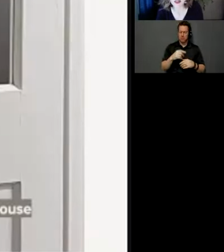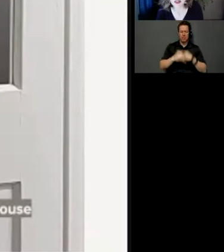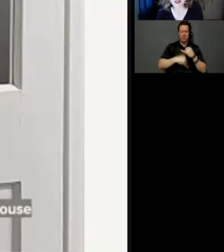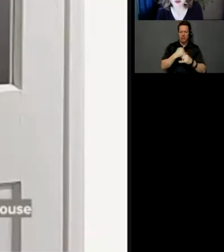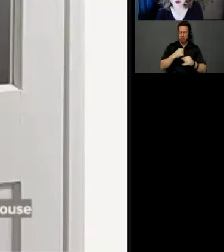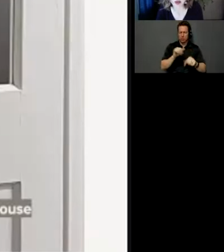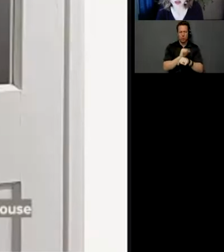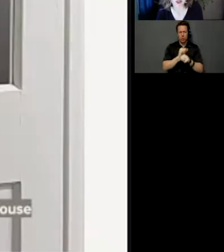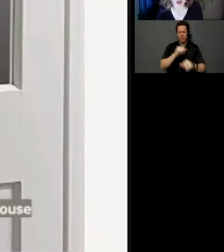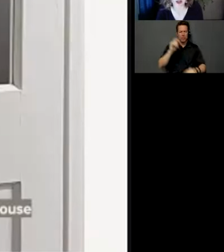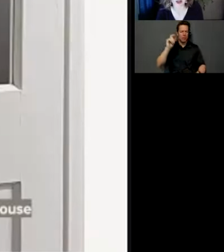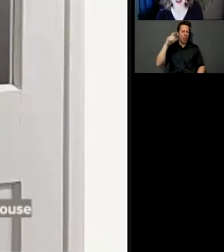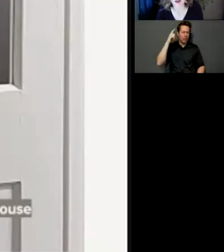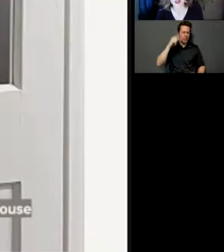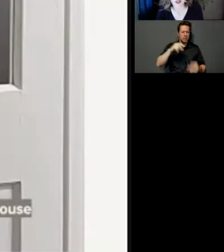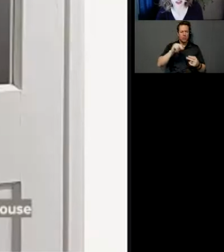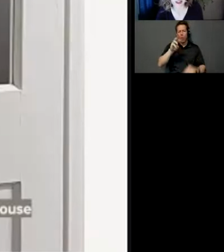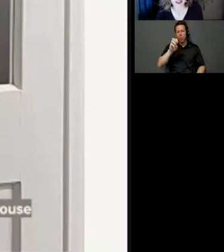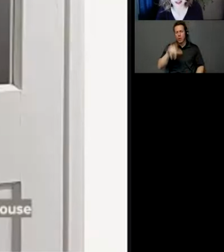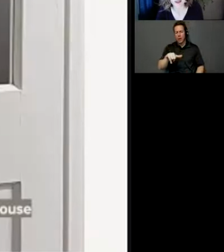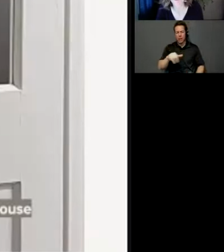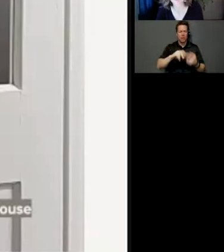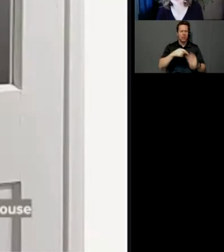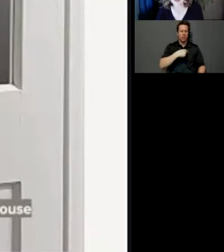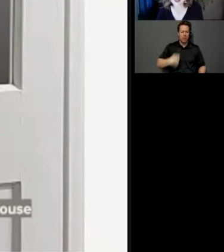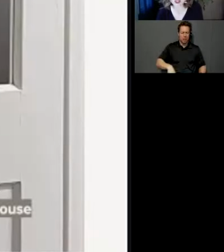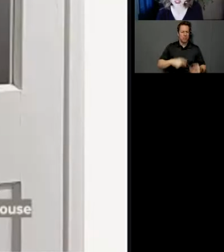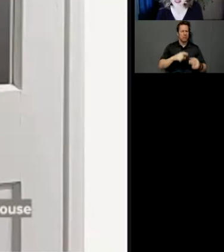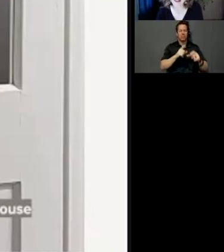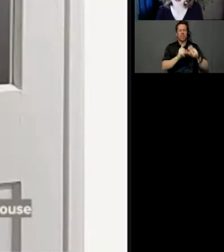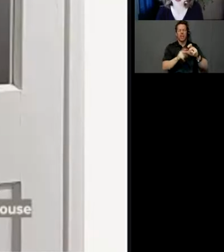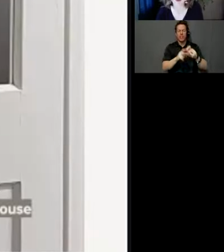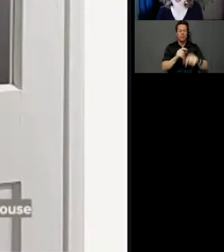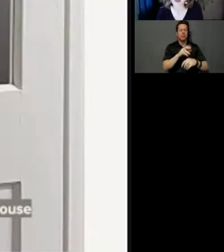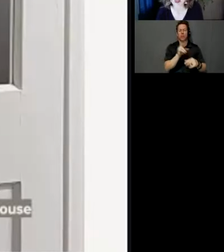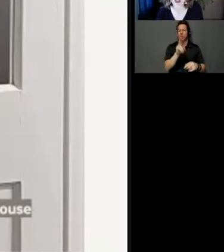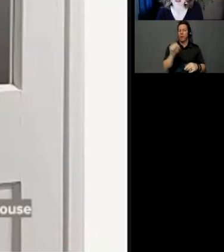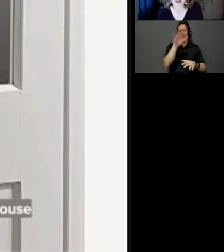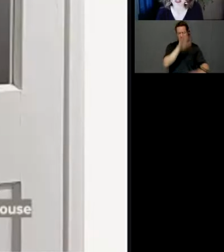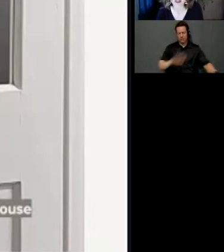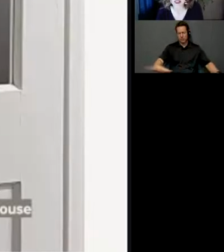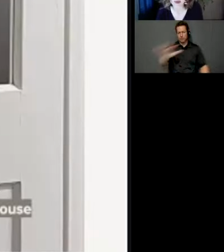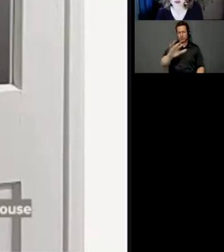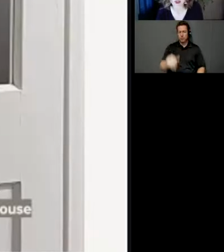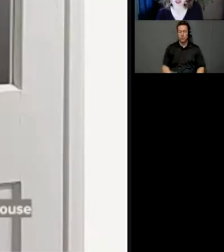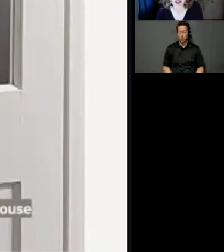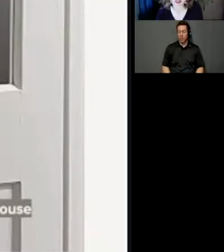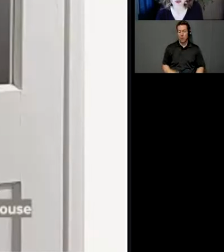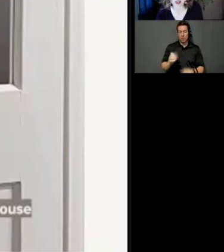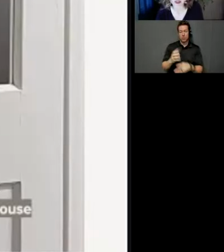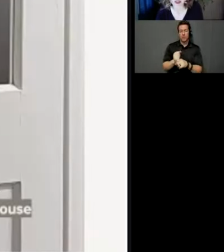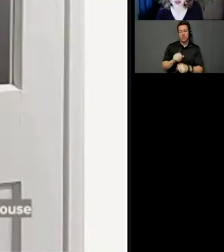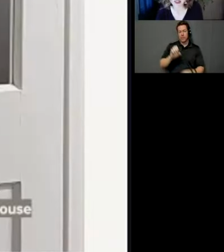in London, Norway, China, and across the United States. She is a recipient of the Elizabeth